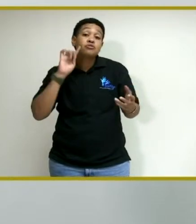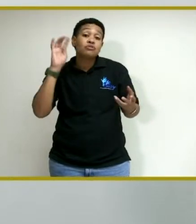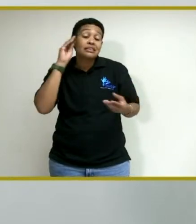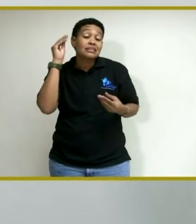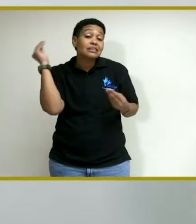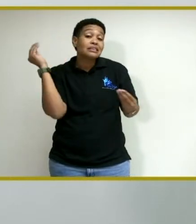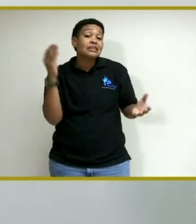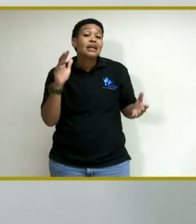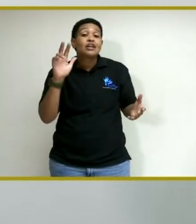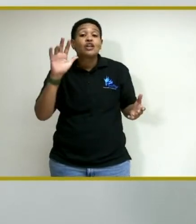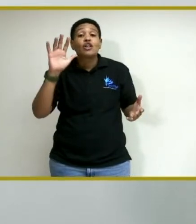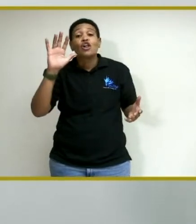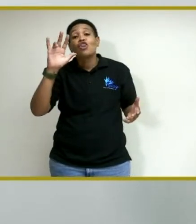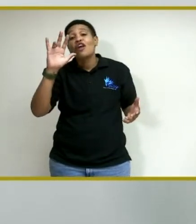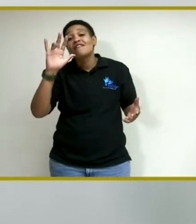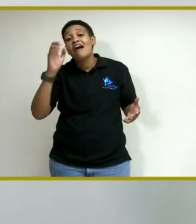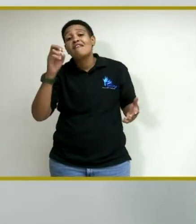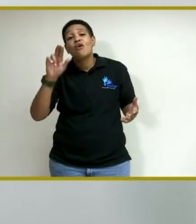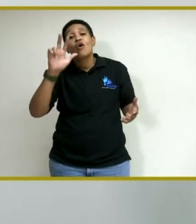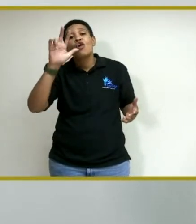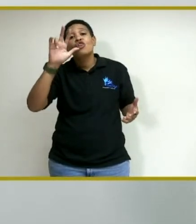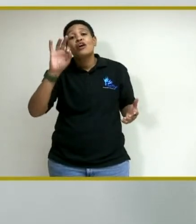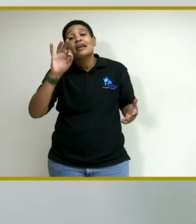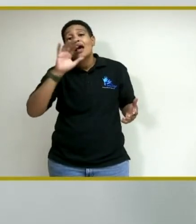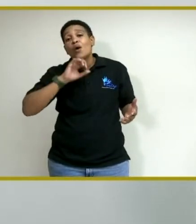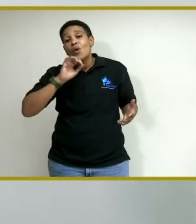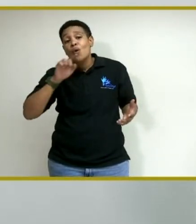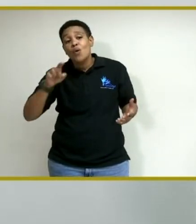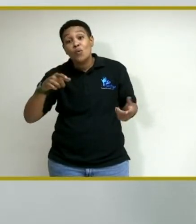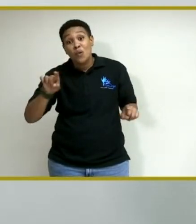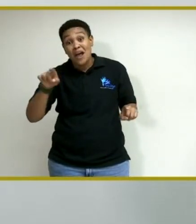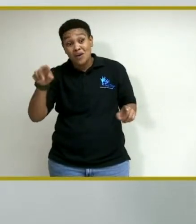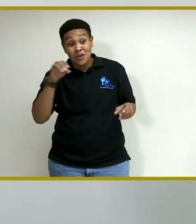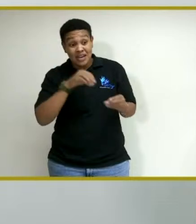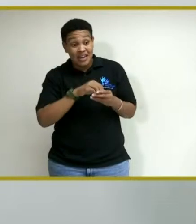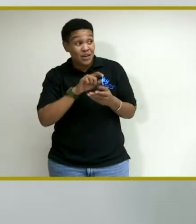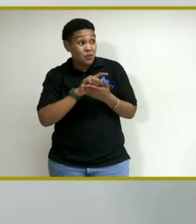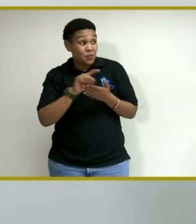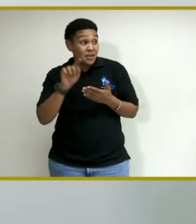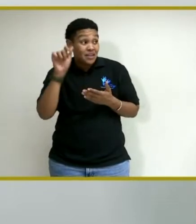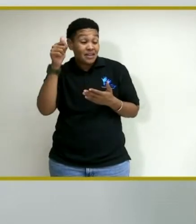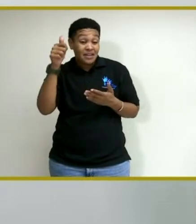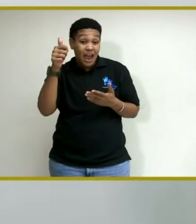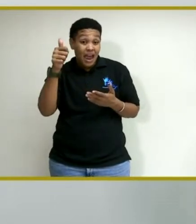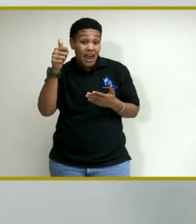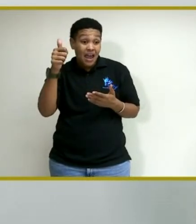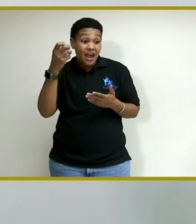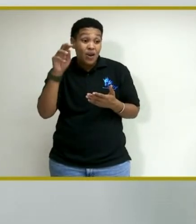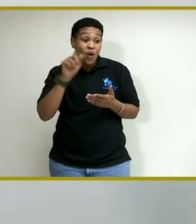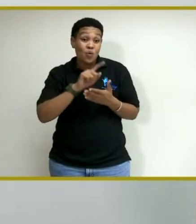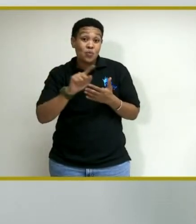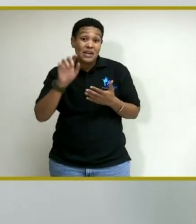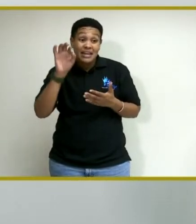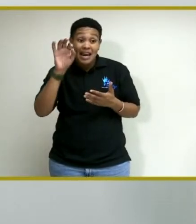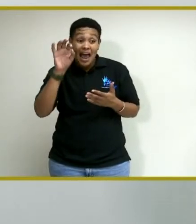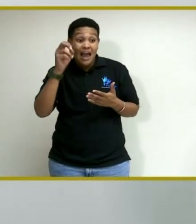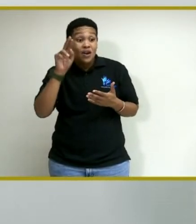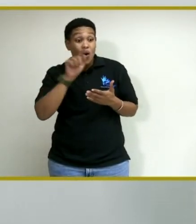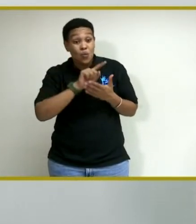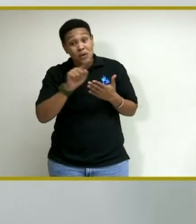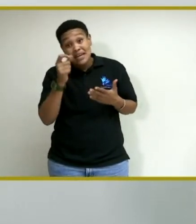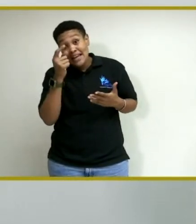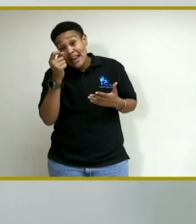a 35-year-old, 39-year-old, while you are in week 10 or 9 or even